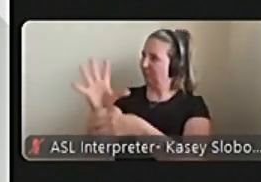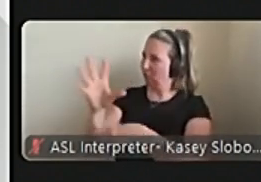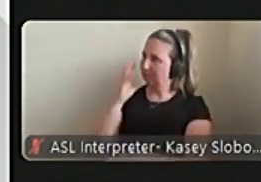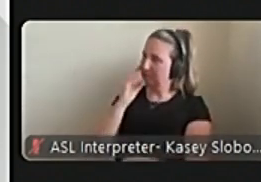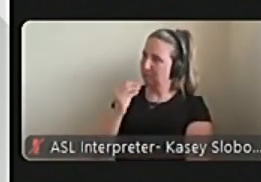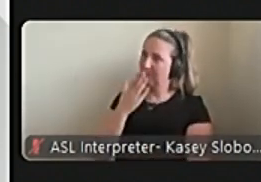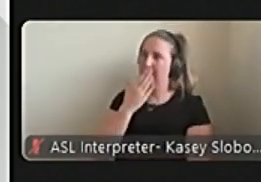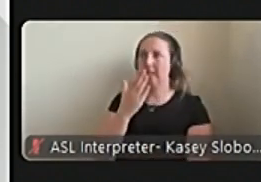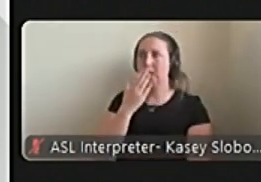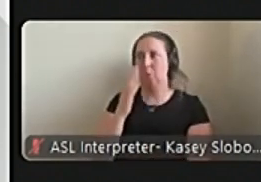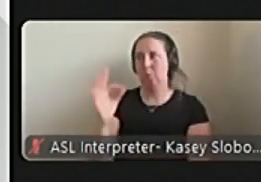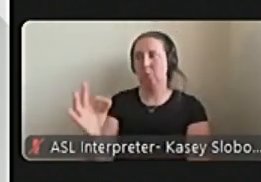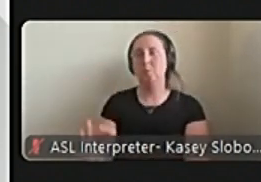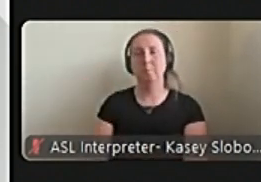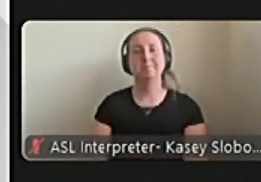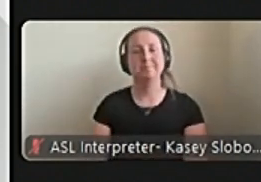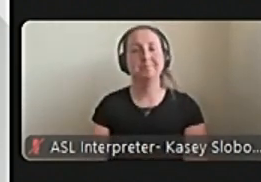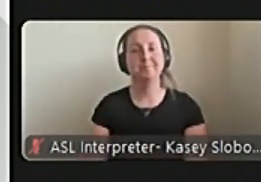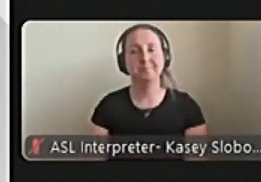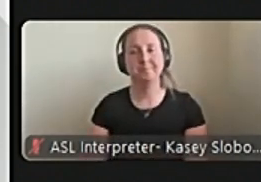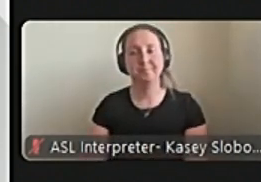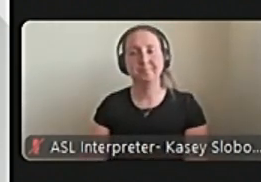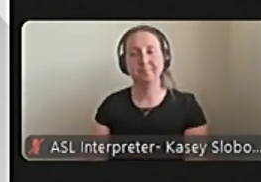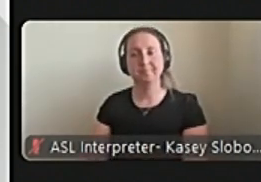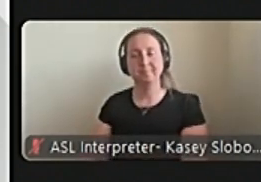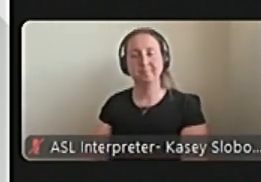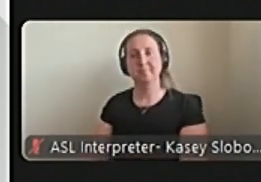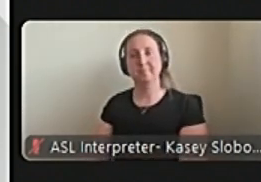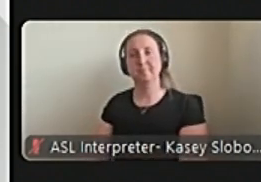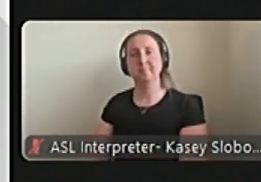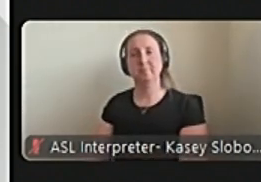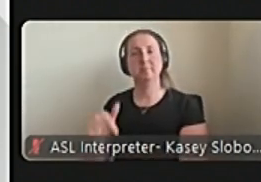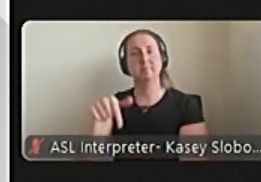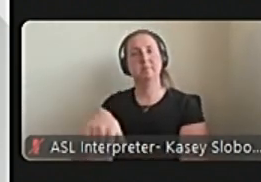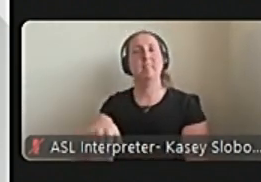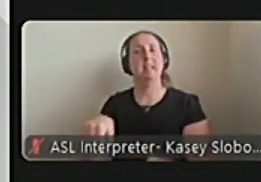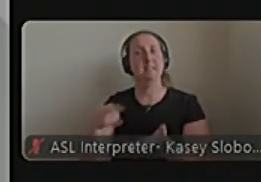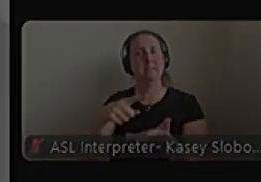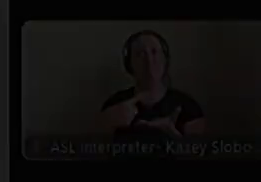Thank you. We had a lot of really good discussions, and I remember talking to you on the phone.